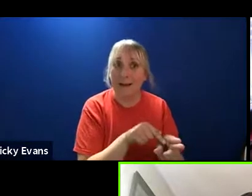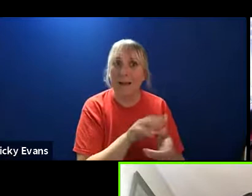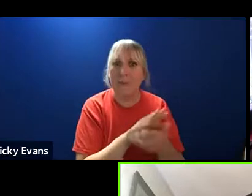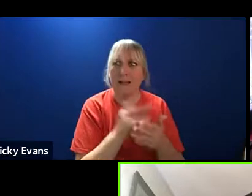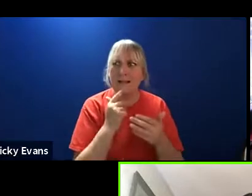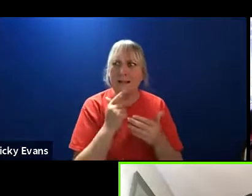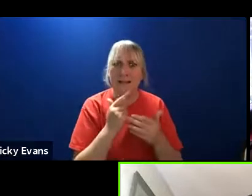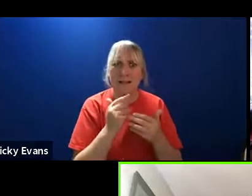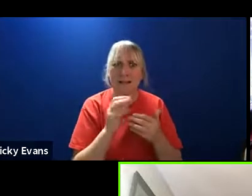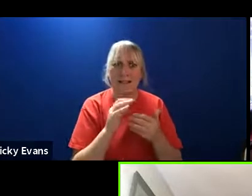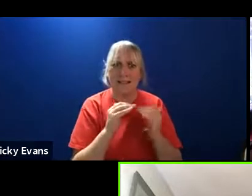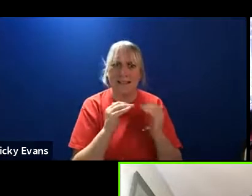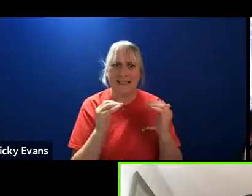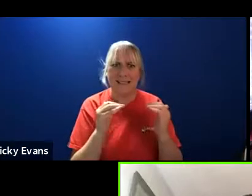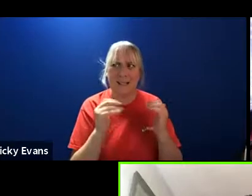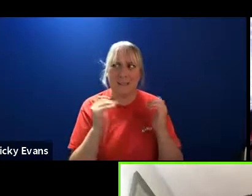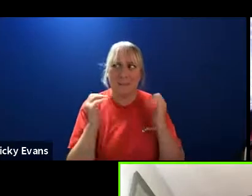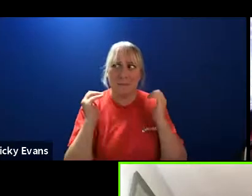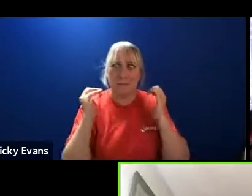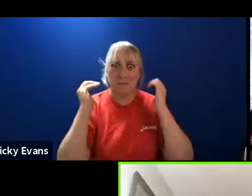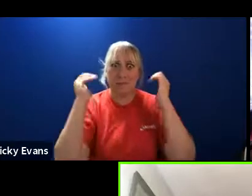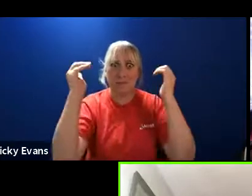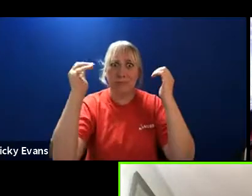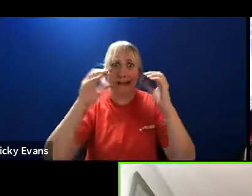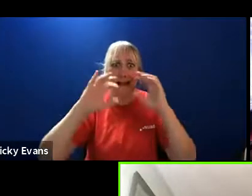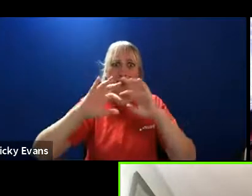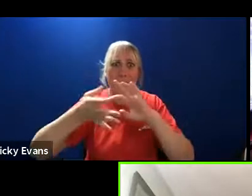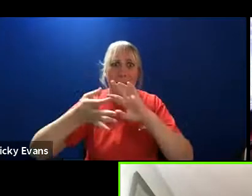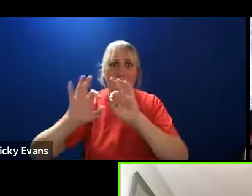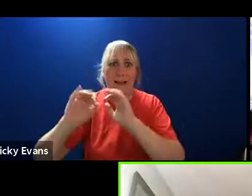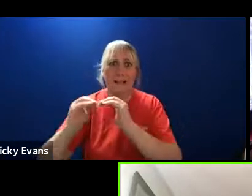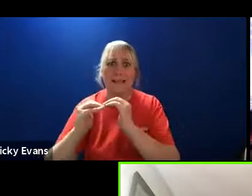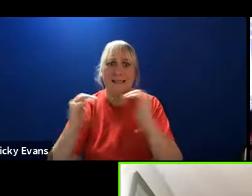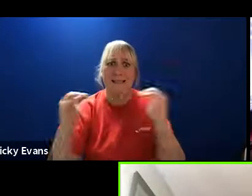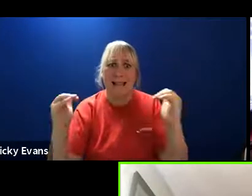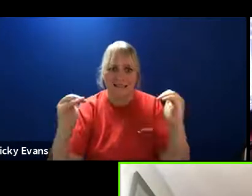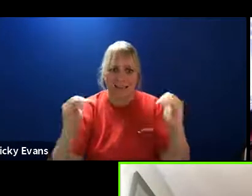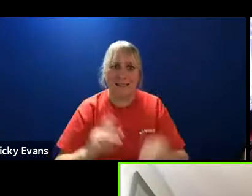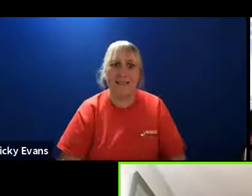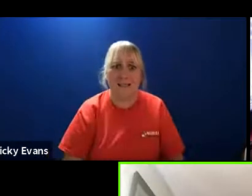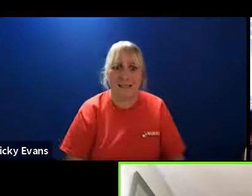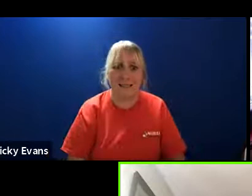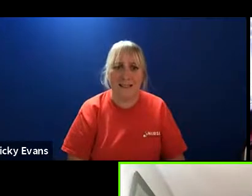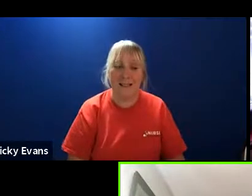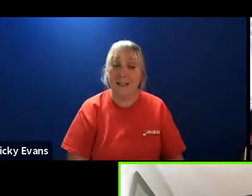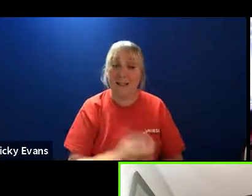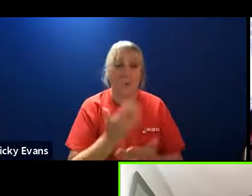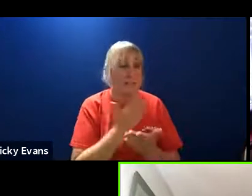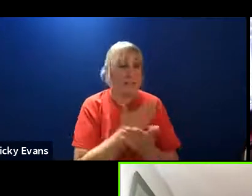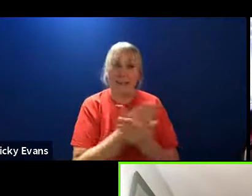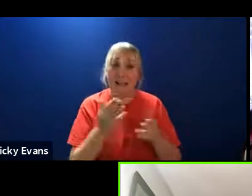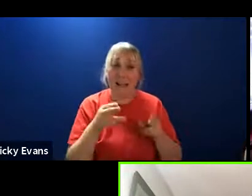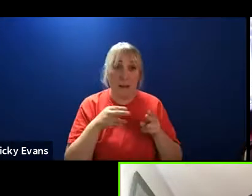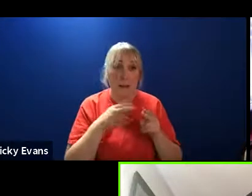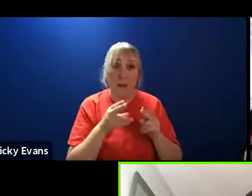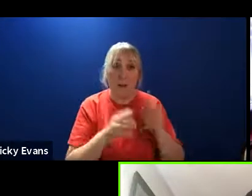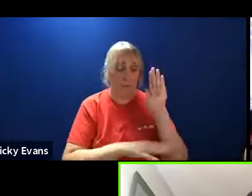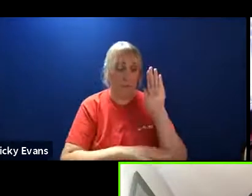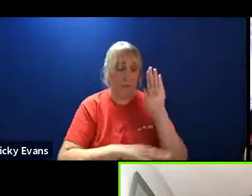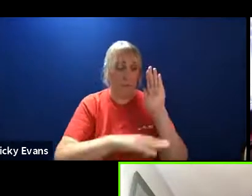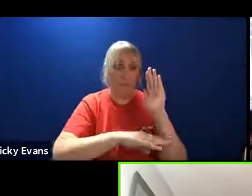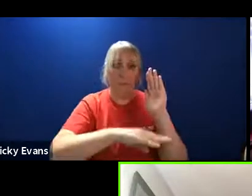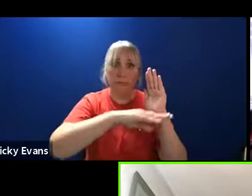standard were also housed. So there was almost a kind of really clear pathway dependent on students'